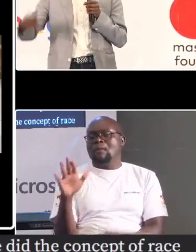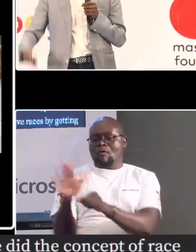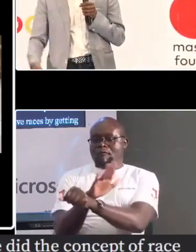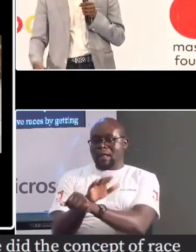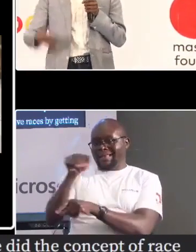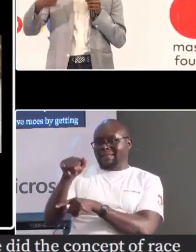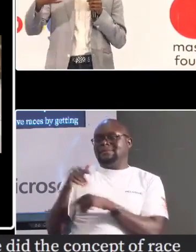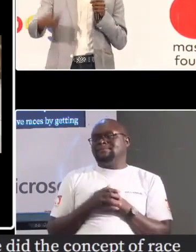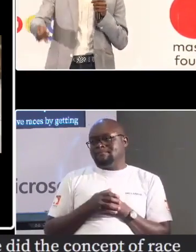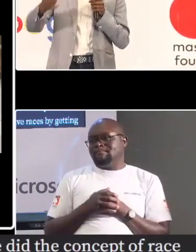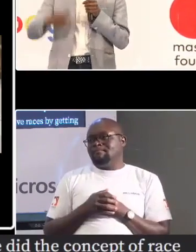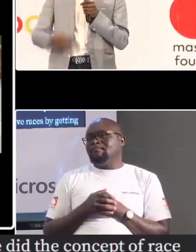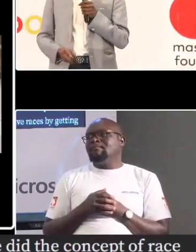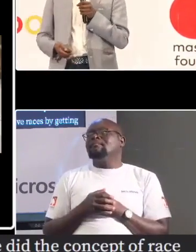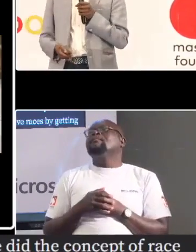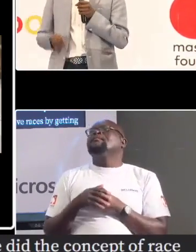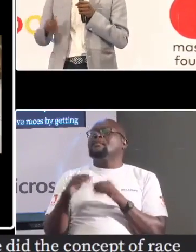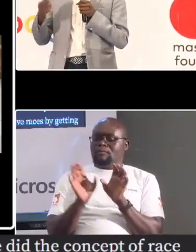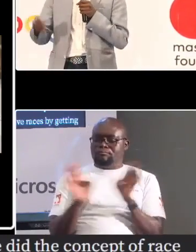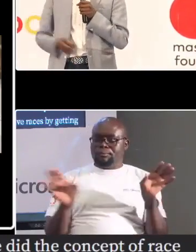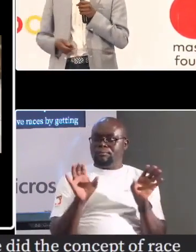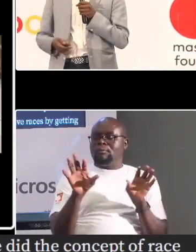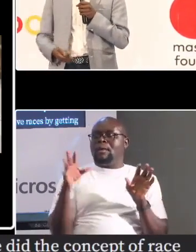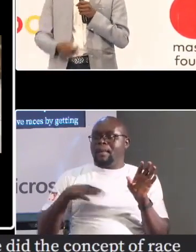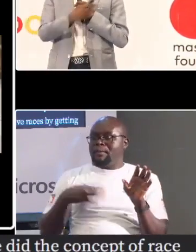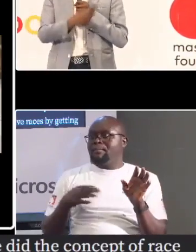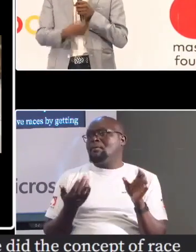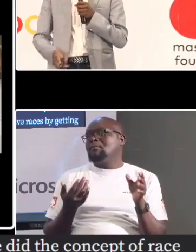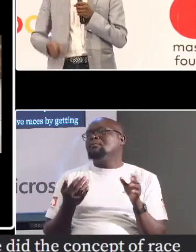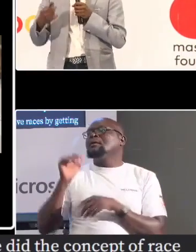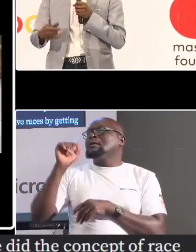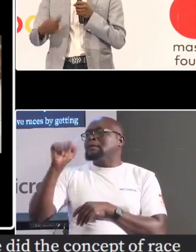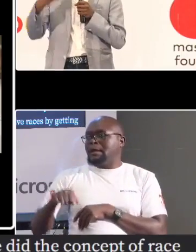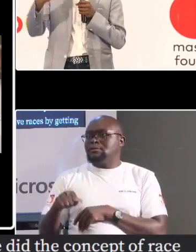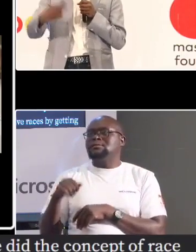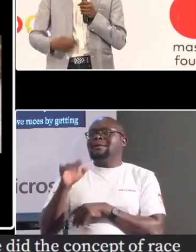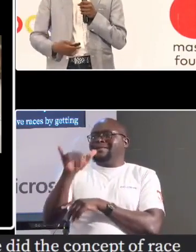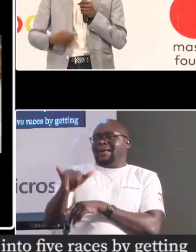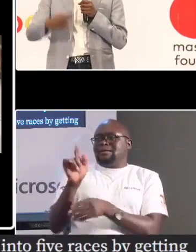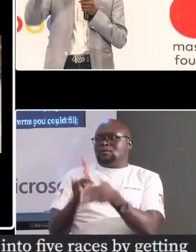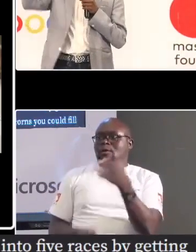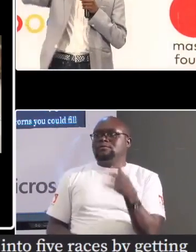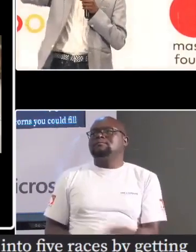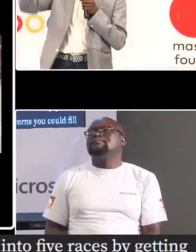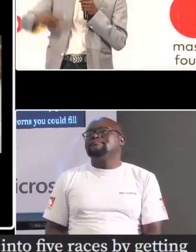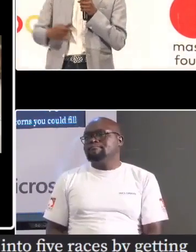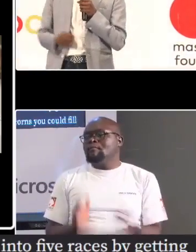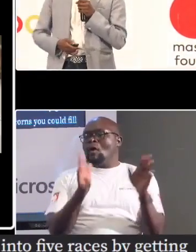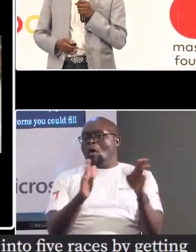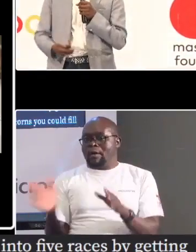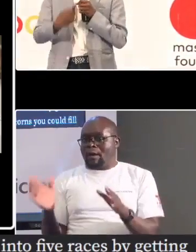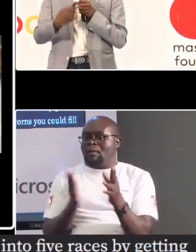in the skull, the cleverer, he said, the people were. And yes, on screen, that is the order of